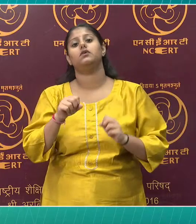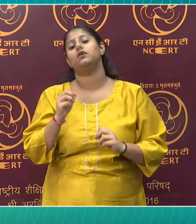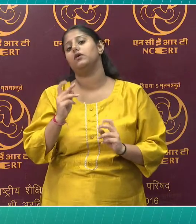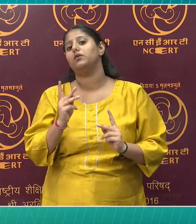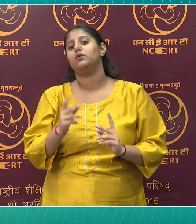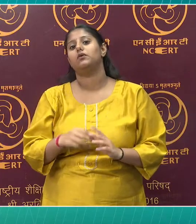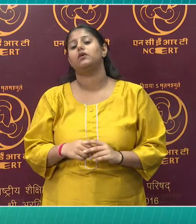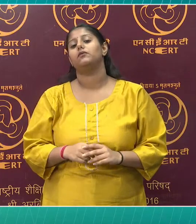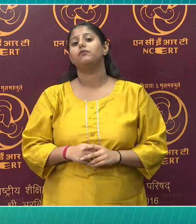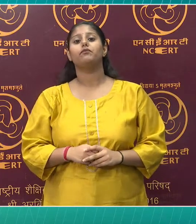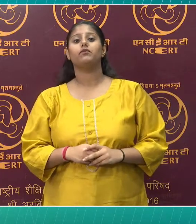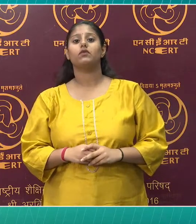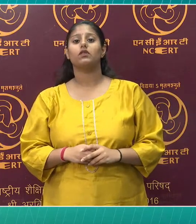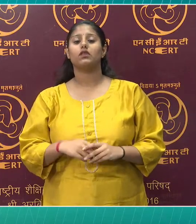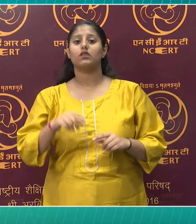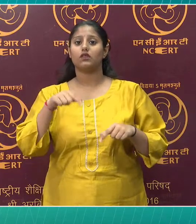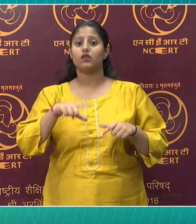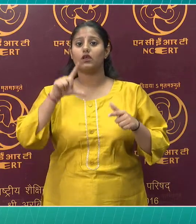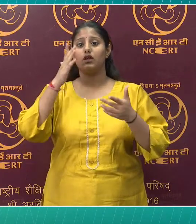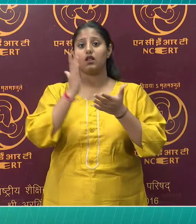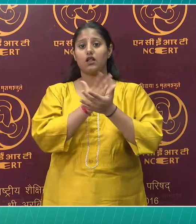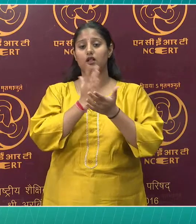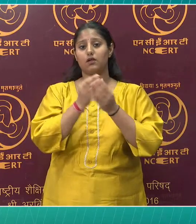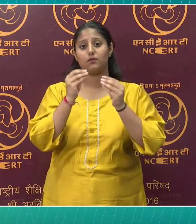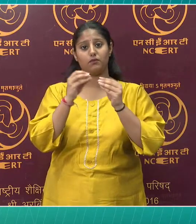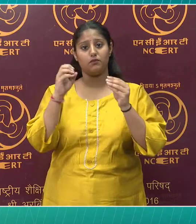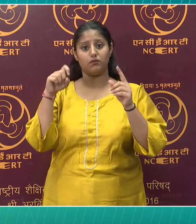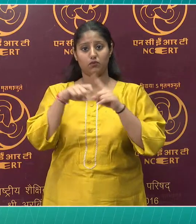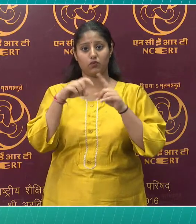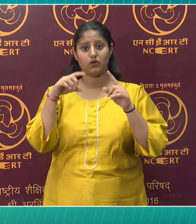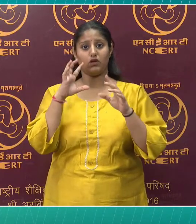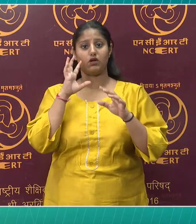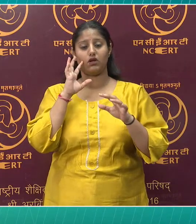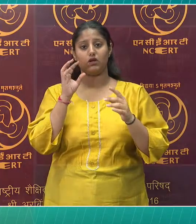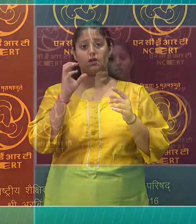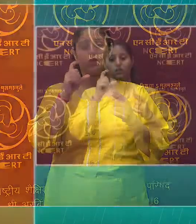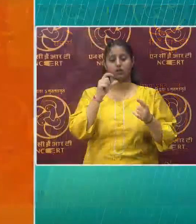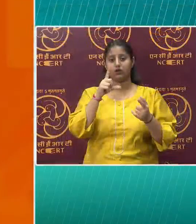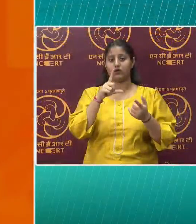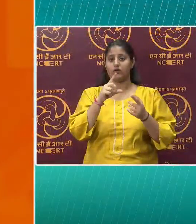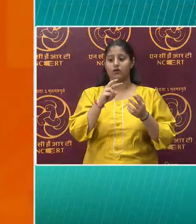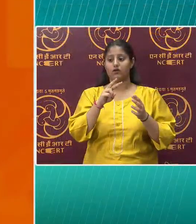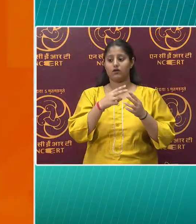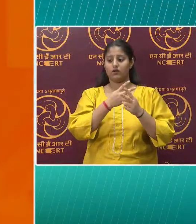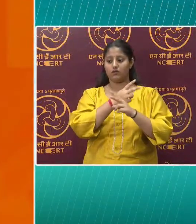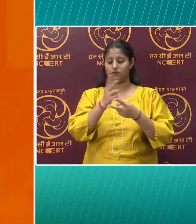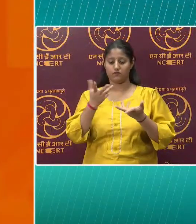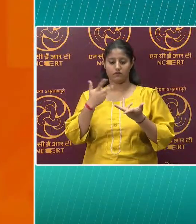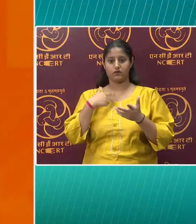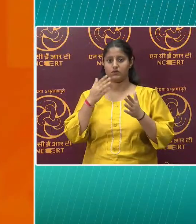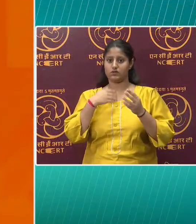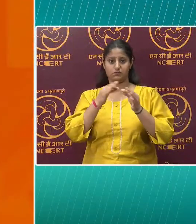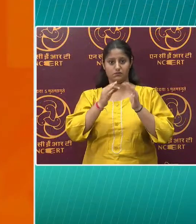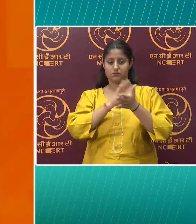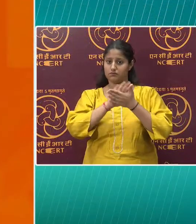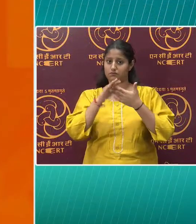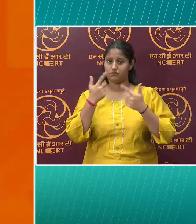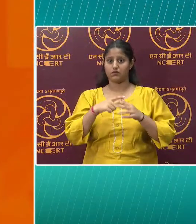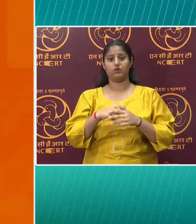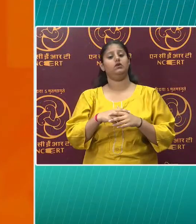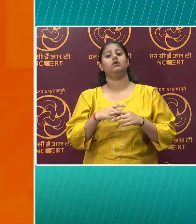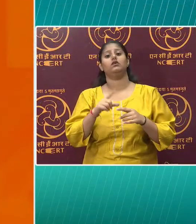So, Amitji, I've talked about importance of vocational education, as you can see the definition. Yeah. And